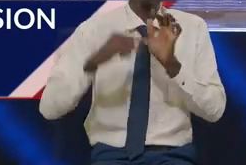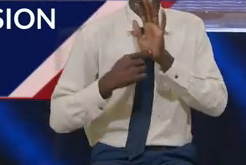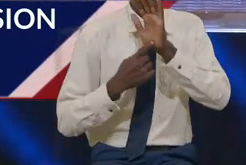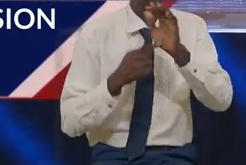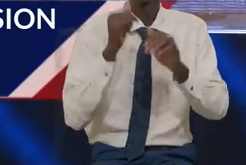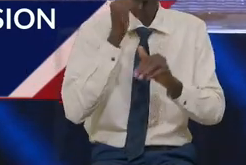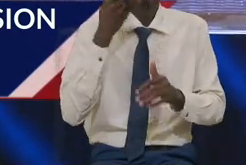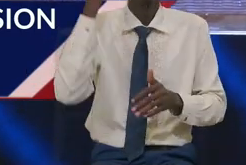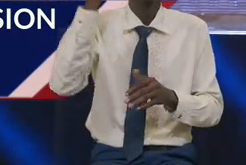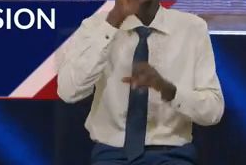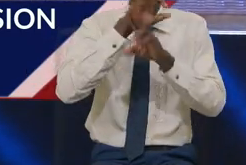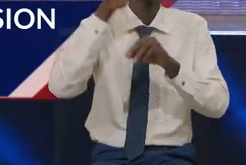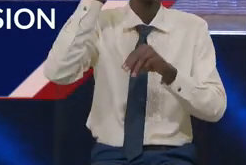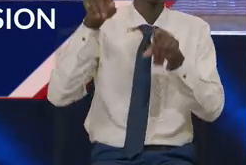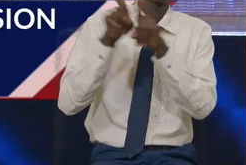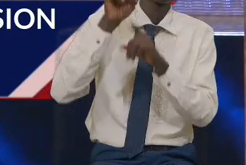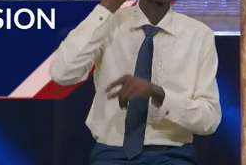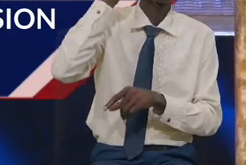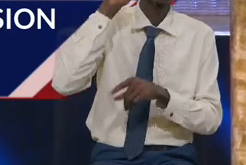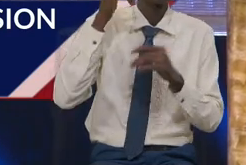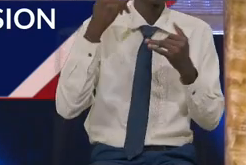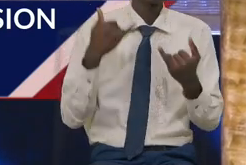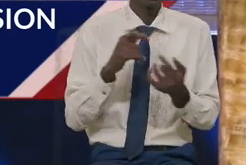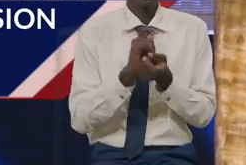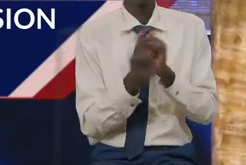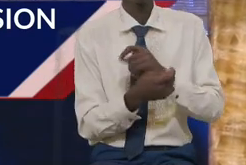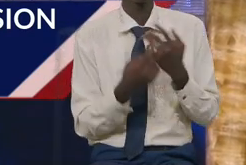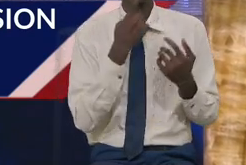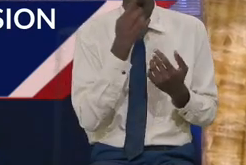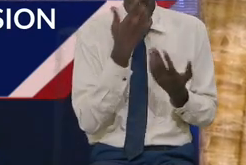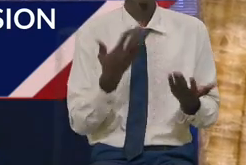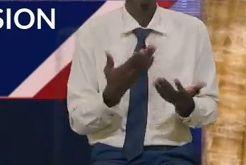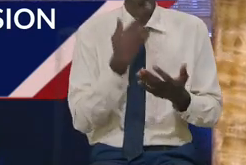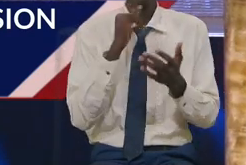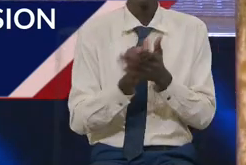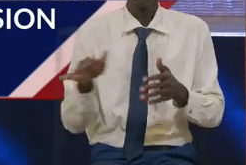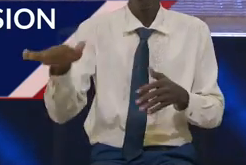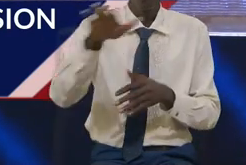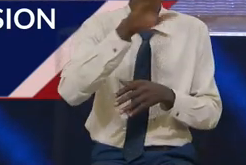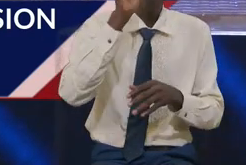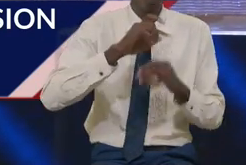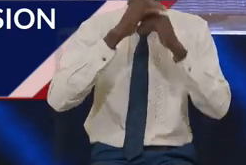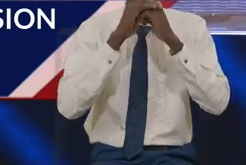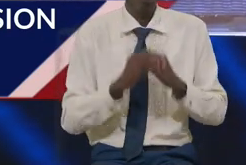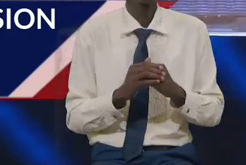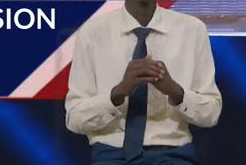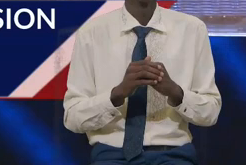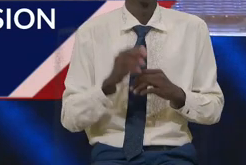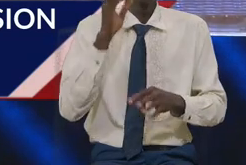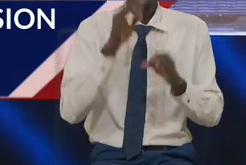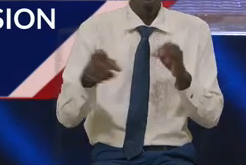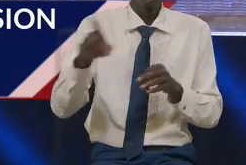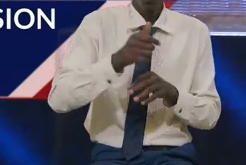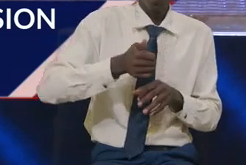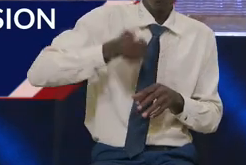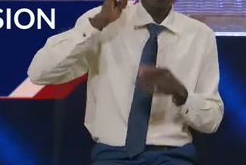no God like this, but look at him. Now he said, everybody will worship, but if ye worship not,